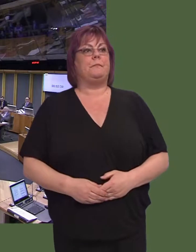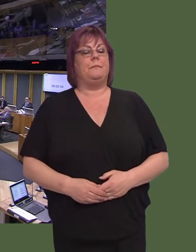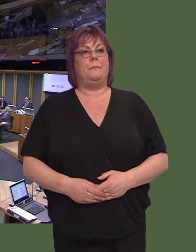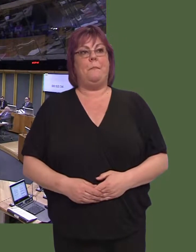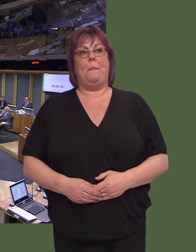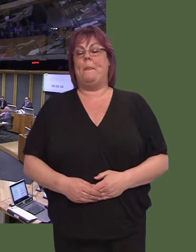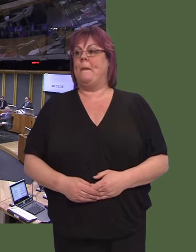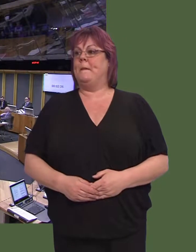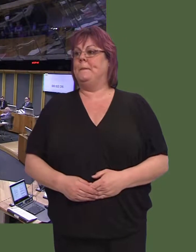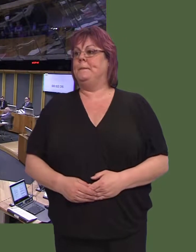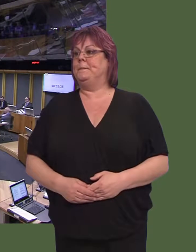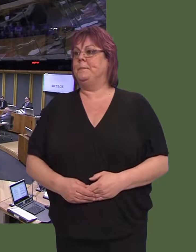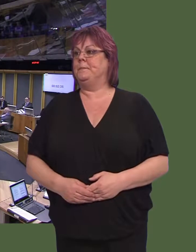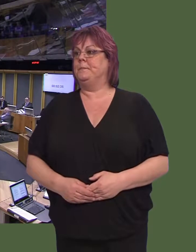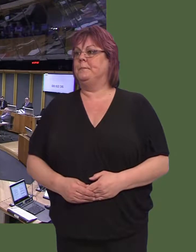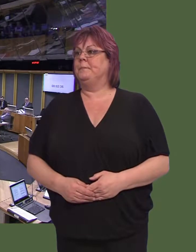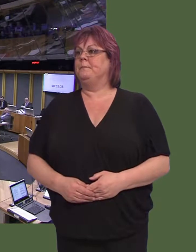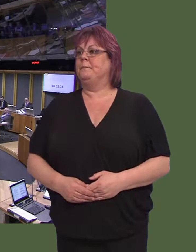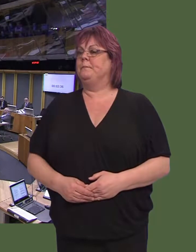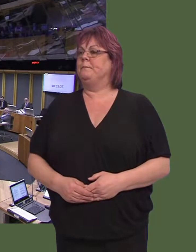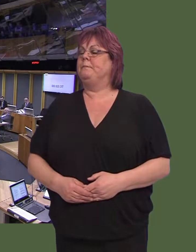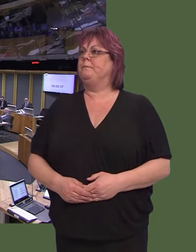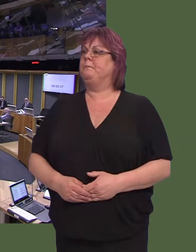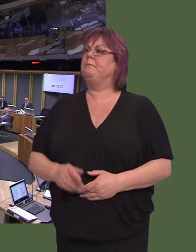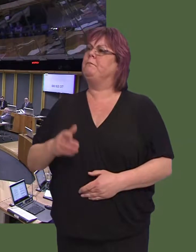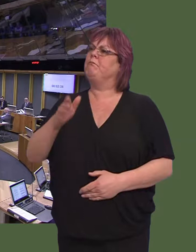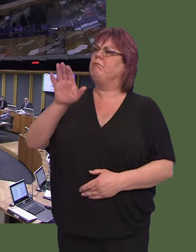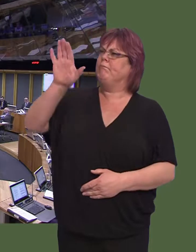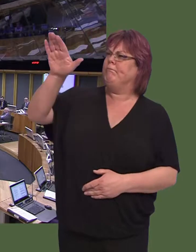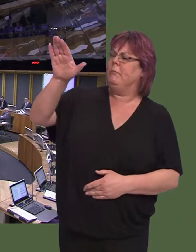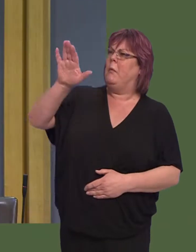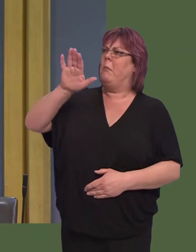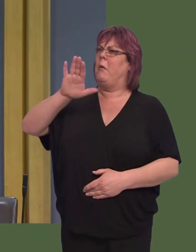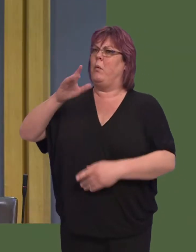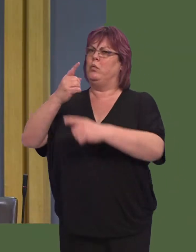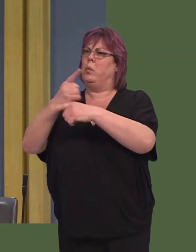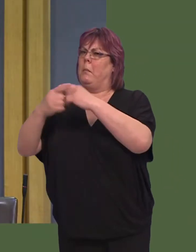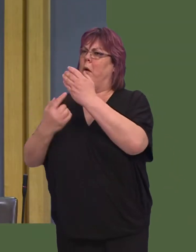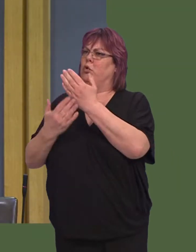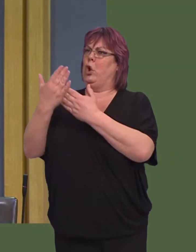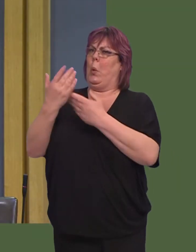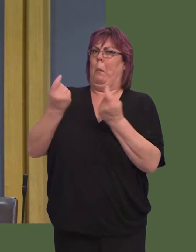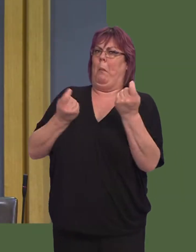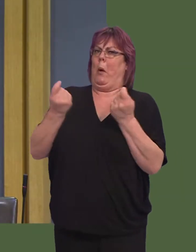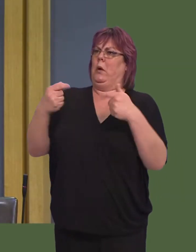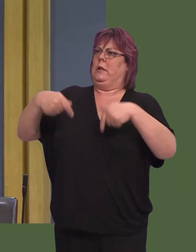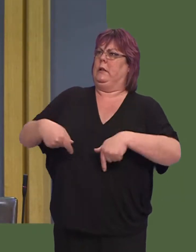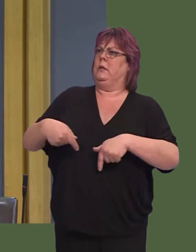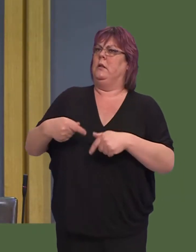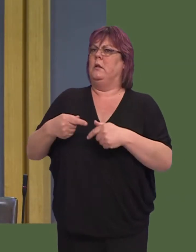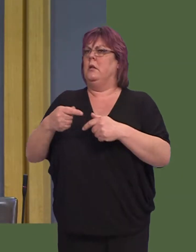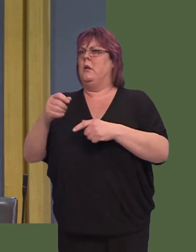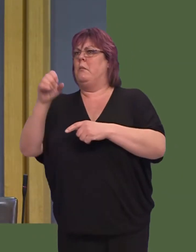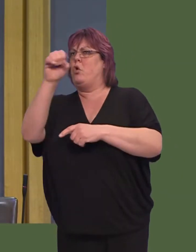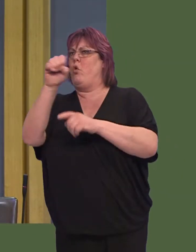Lewis. Diolch, Llywydd. Wrth gwrs, cyn ni siarad. Thank you, Presiding Officer. Before we talk about new powers for Wales after leaving the European Union, there's the small